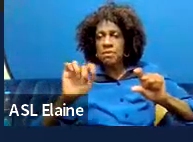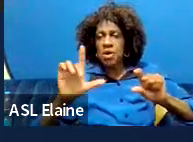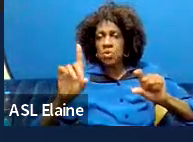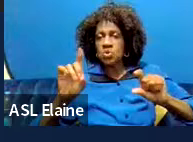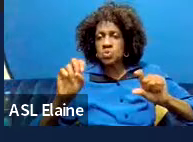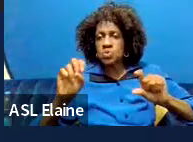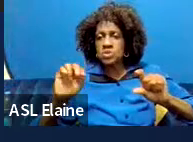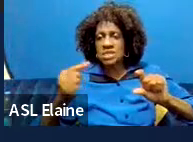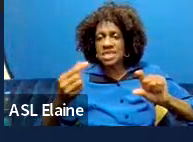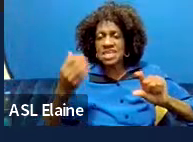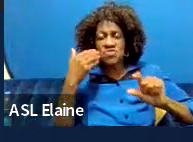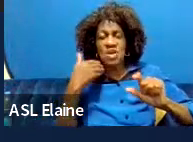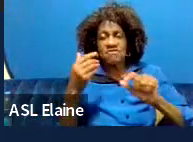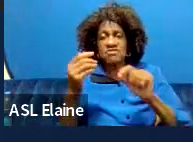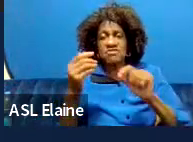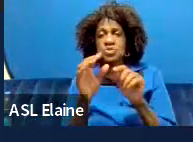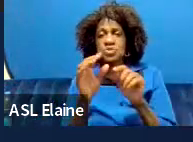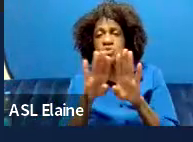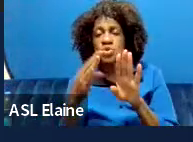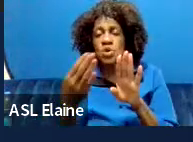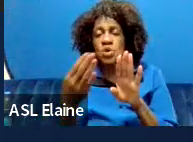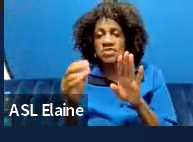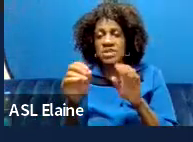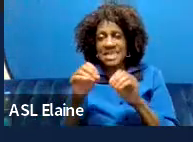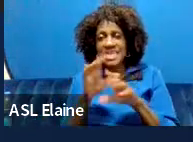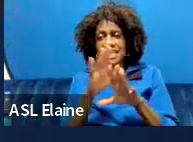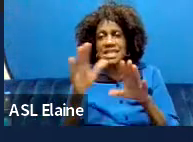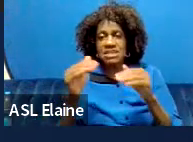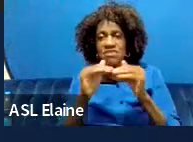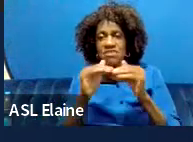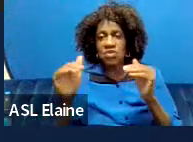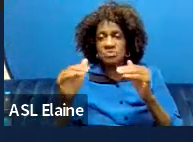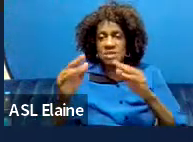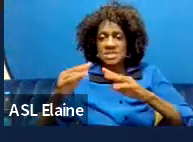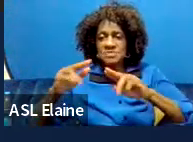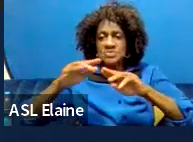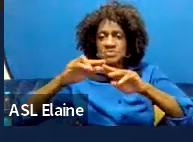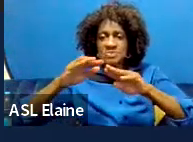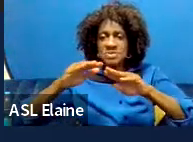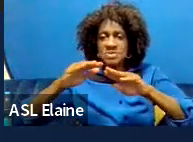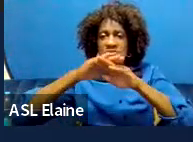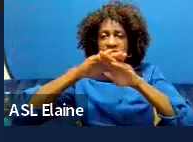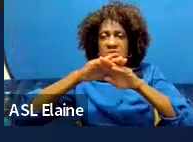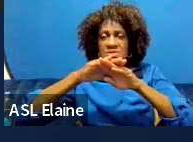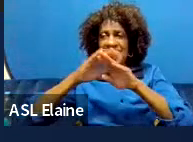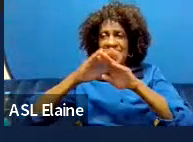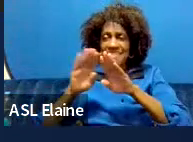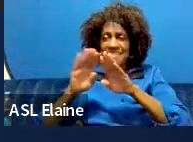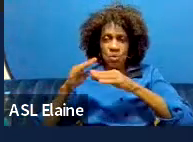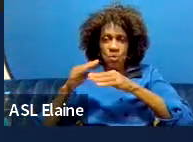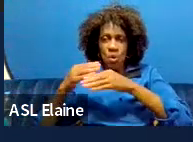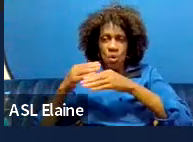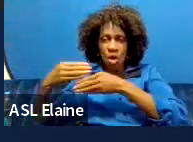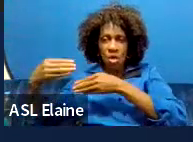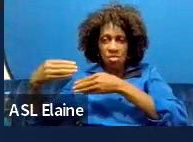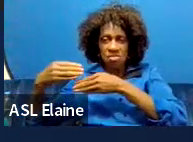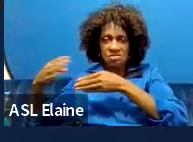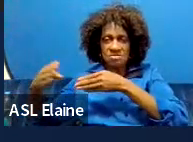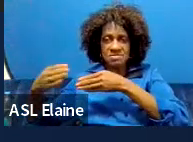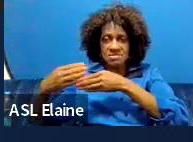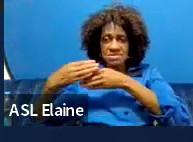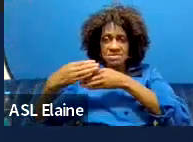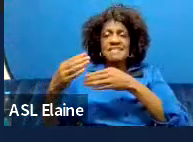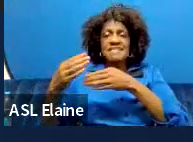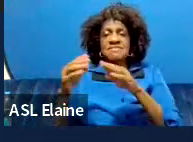that's recessed and you have that clear floor space kind of straddling the door and the wall that the door is inset into, and that door